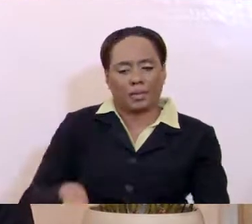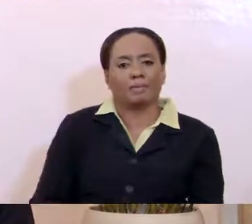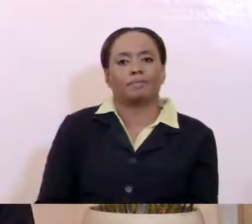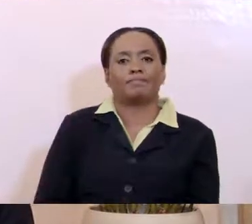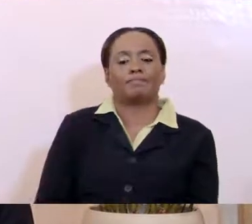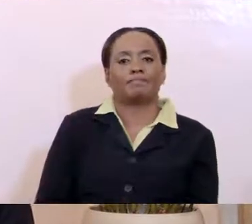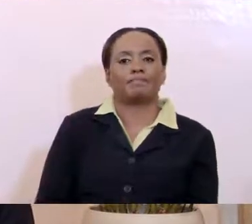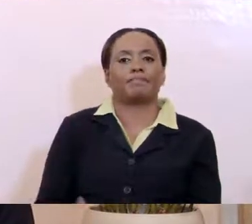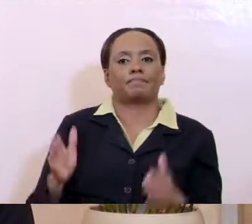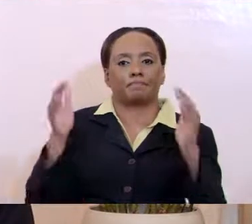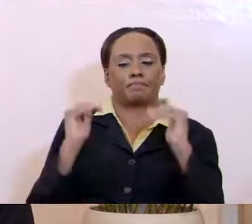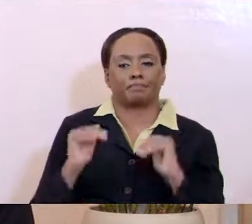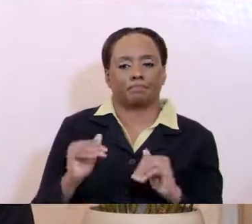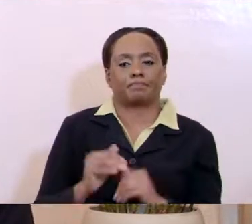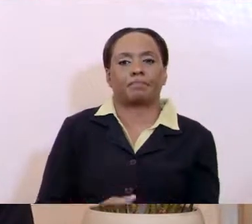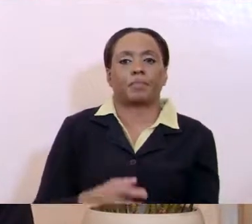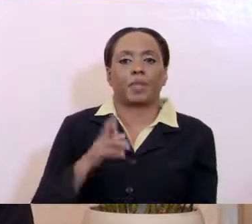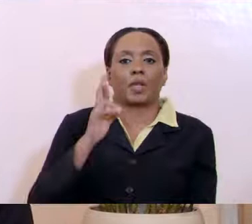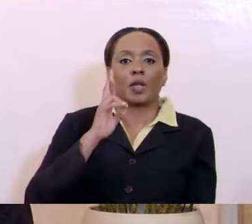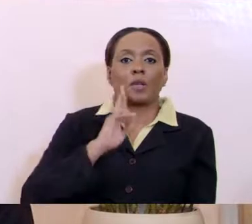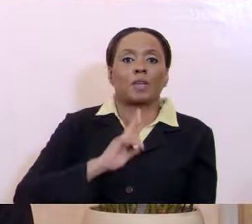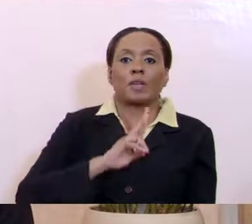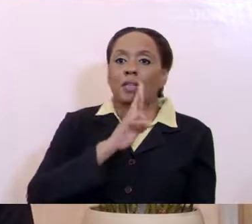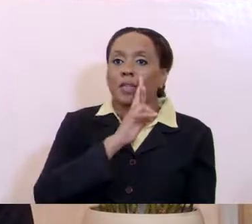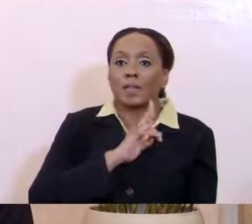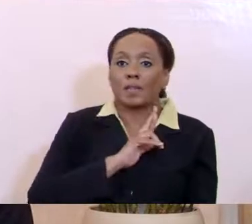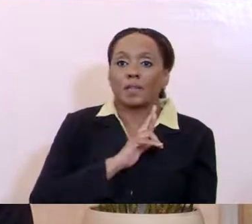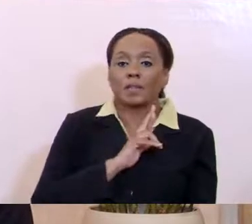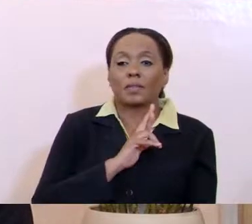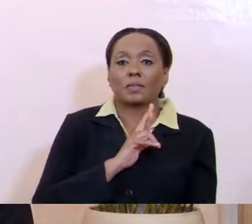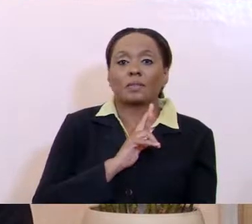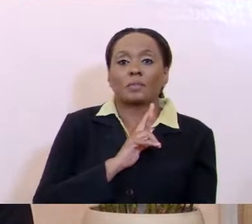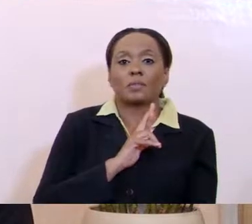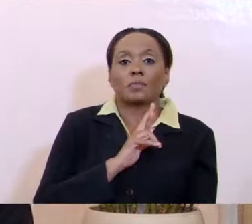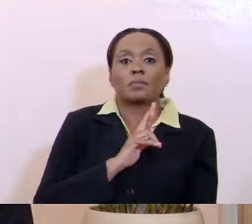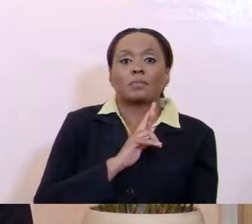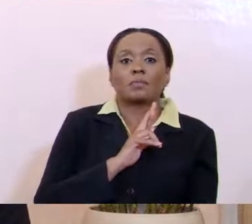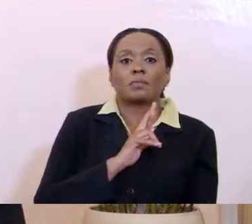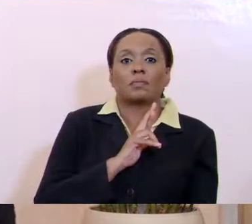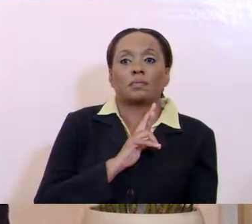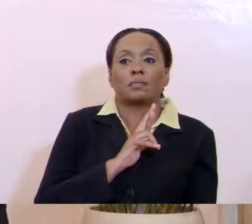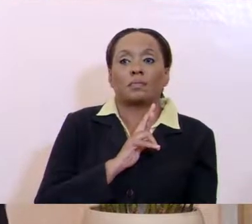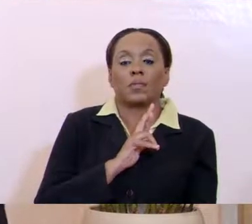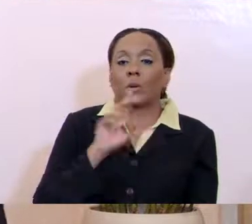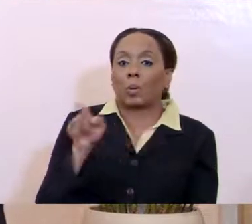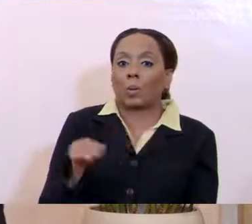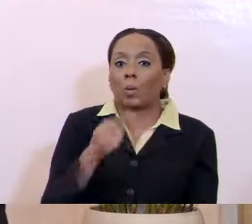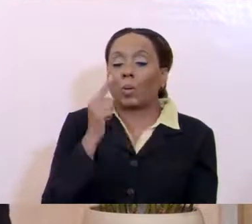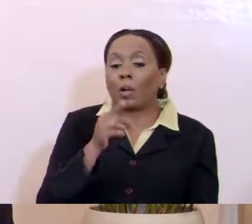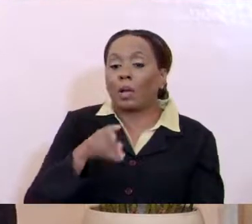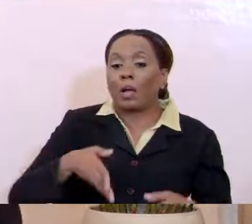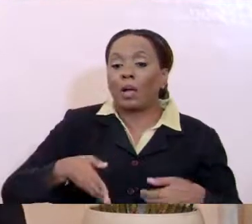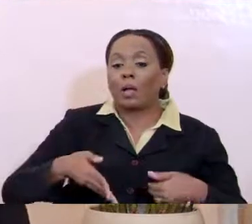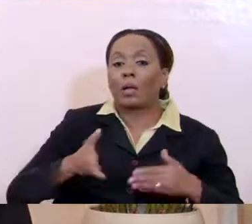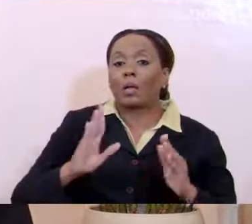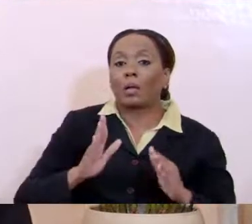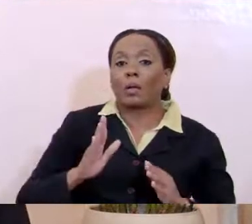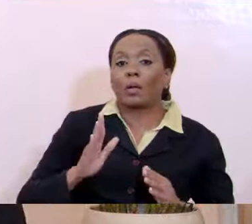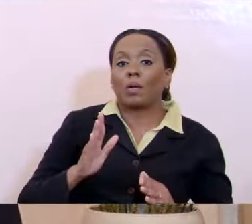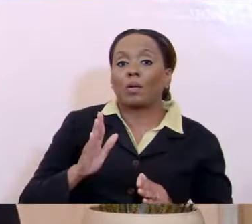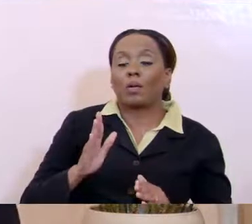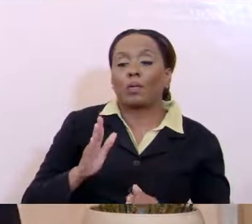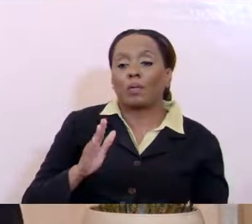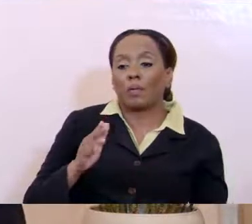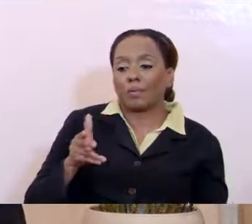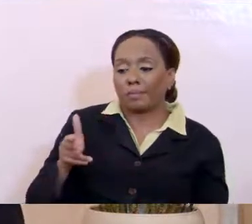restaurants, restaurants will not be allowed in-house dining. They will only be able to operate for curbside